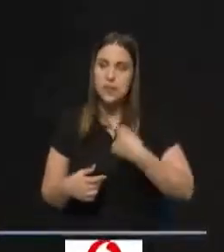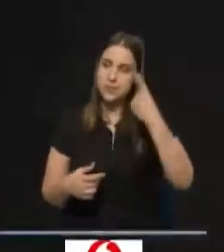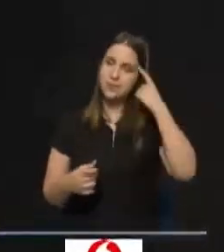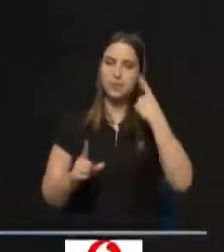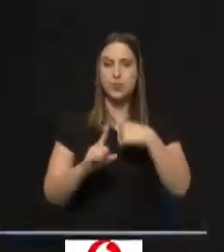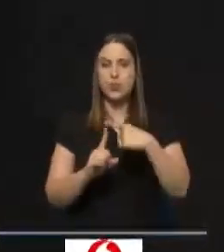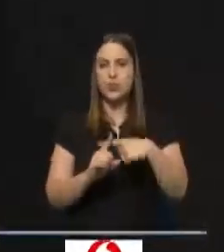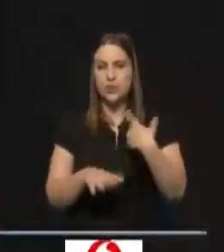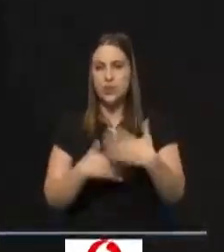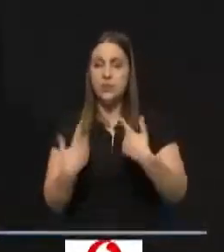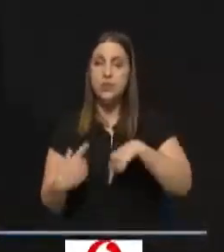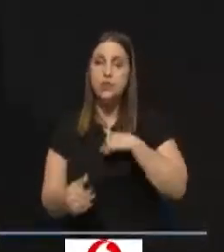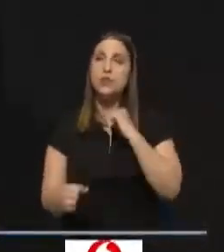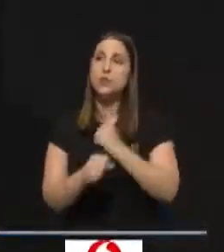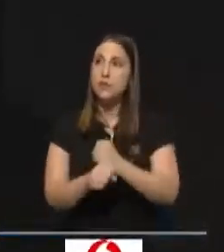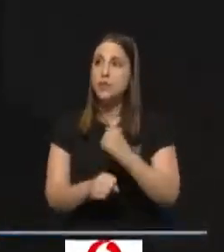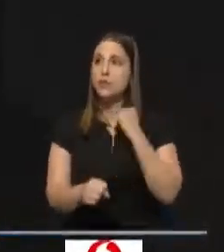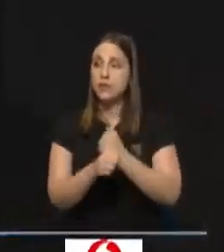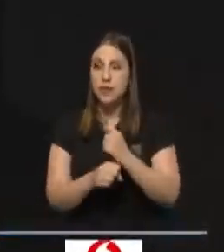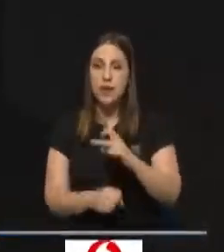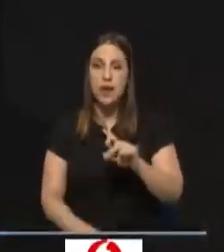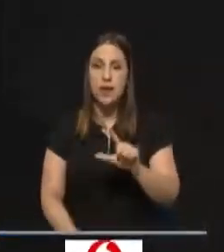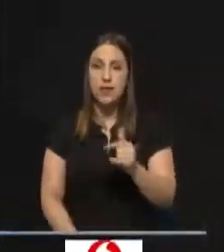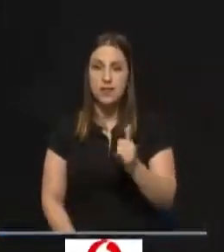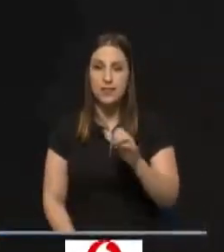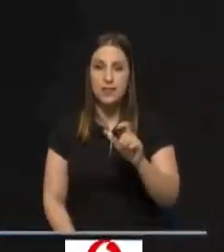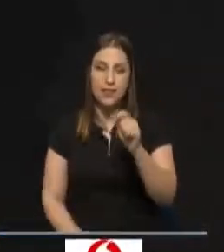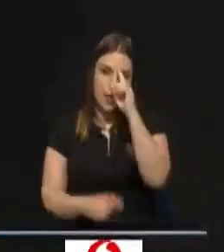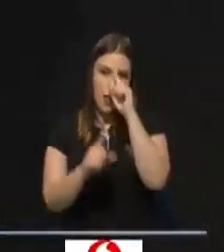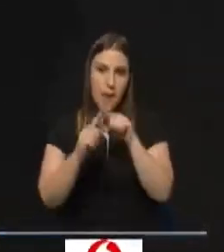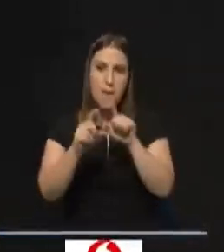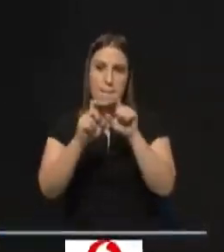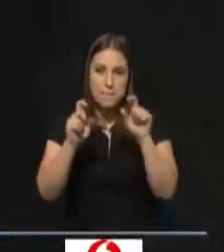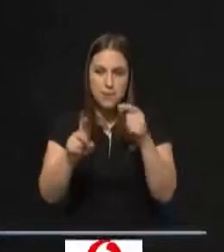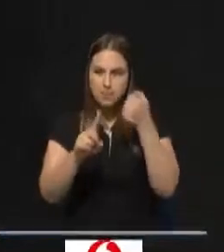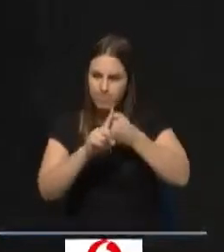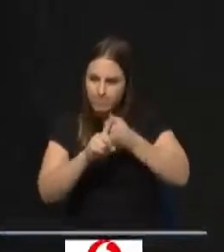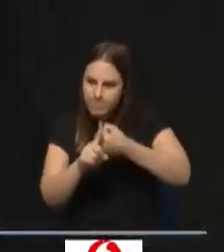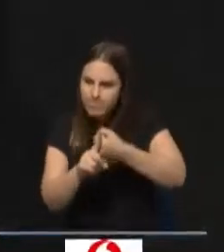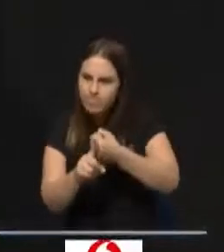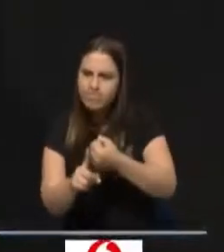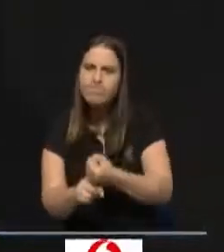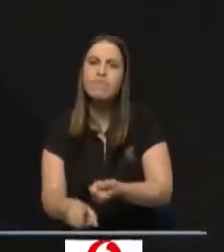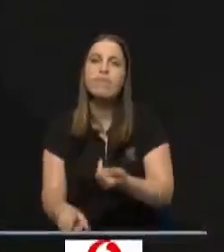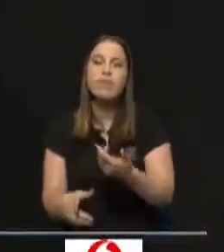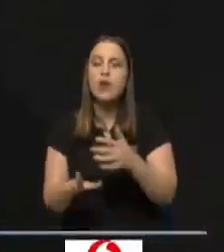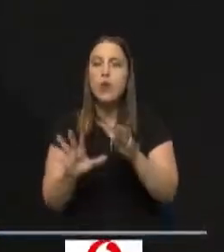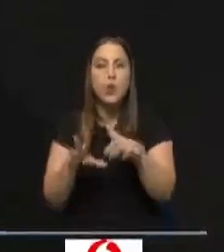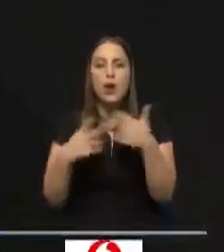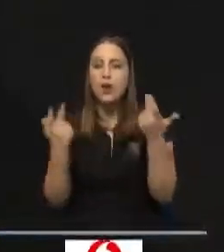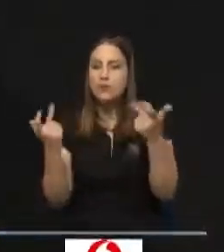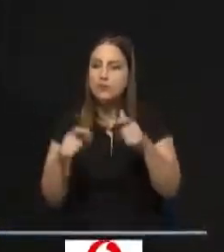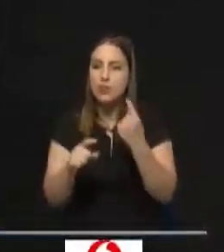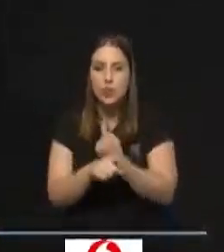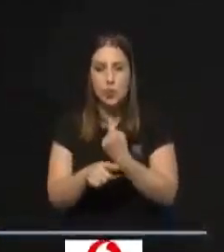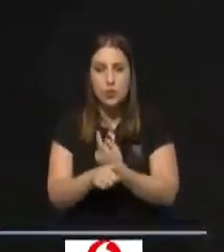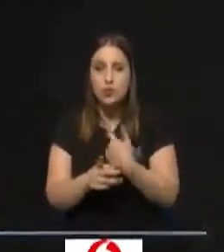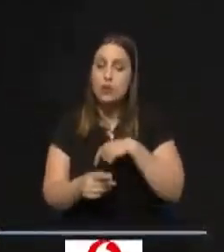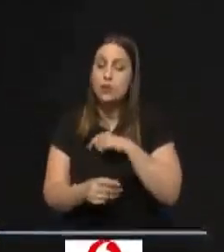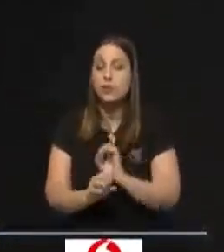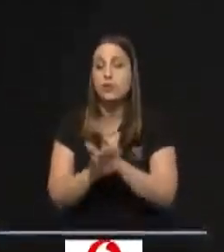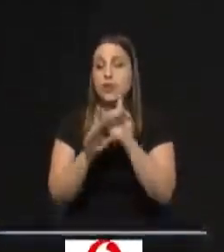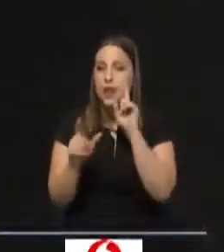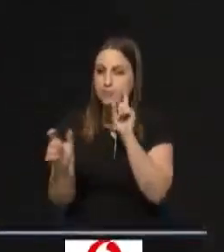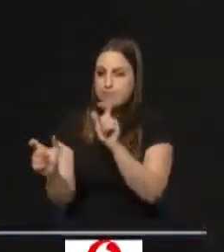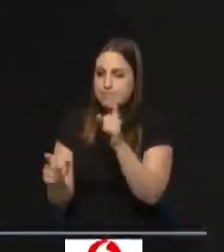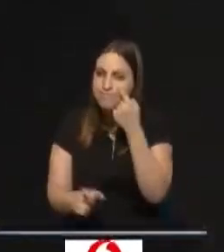But we have to be positive. We work in Altis to maintain our business and our balance, resilience to any kind of impact.